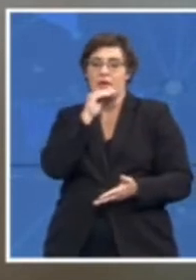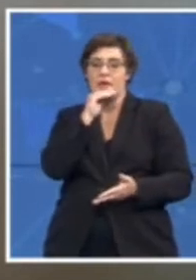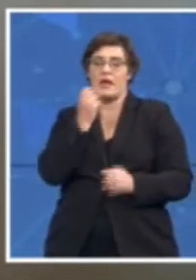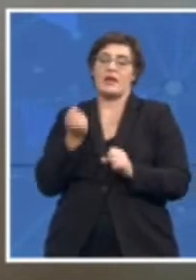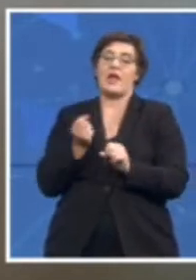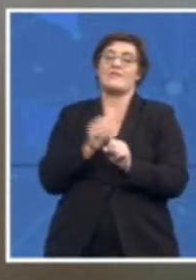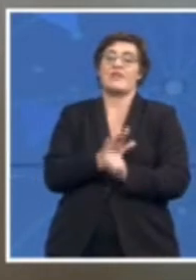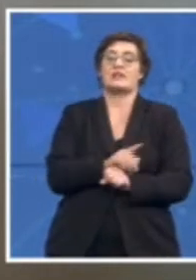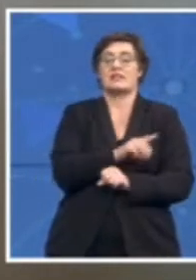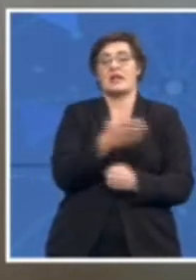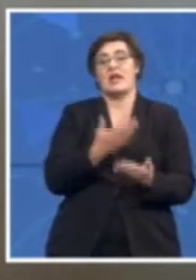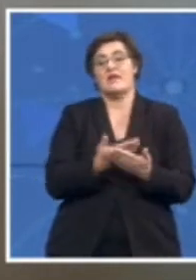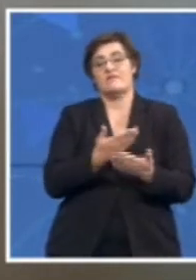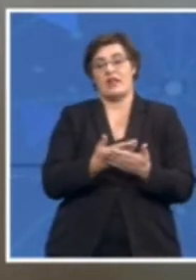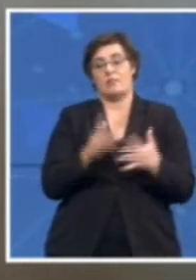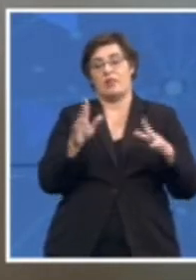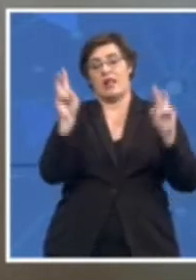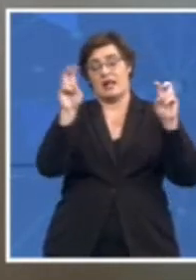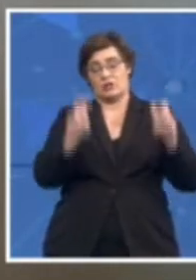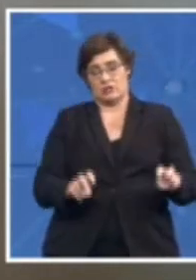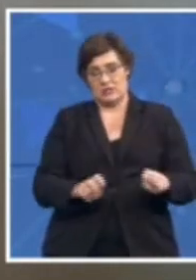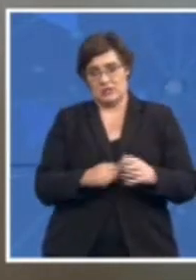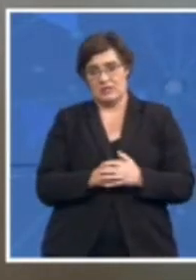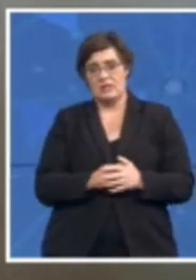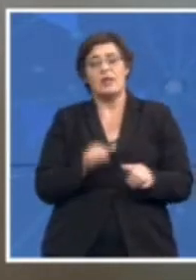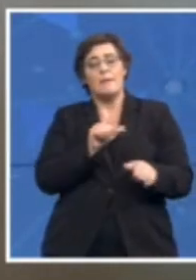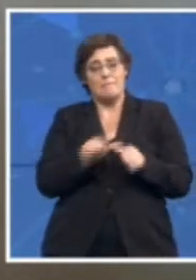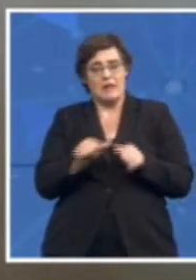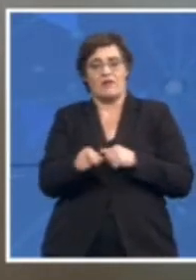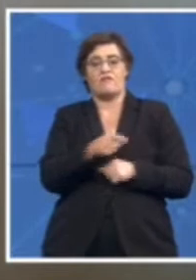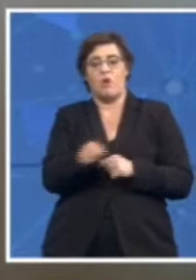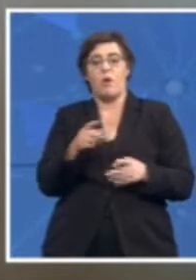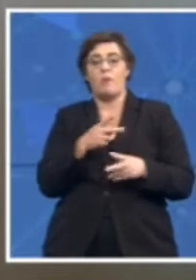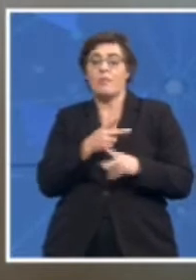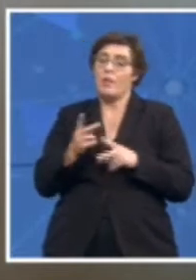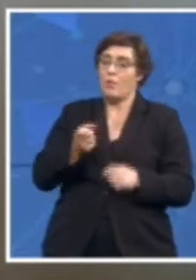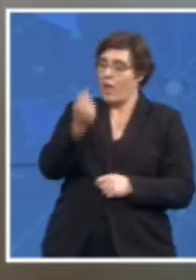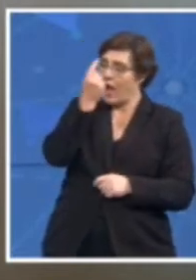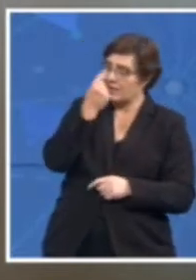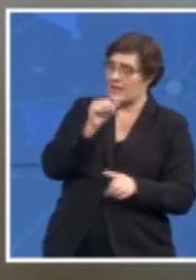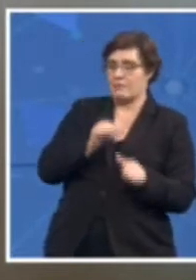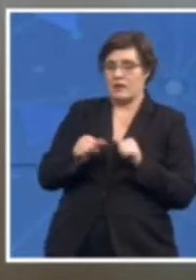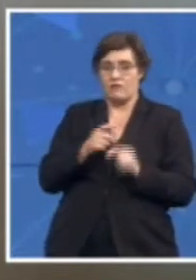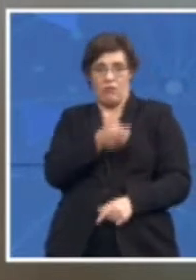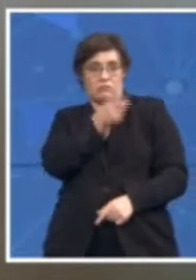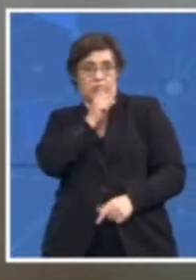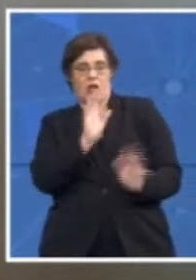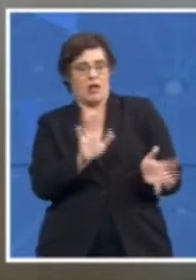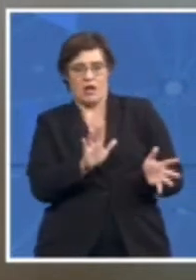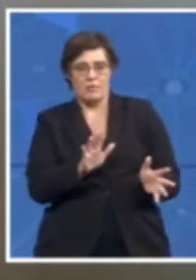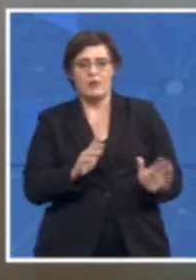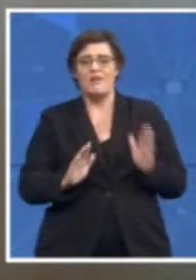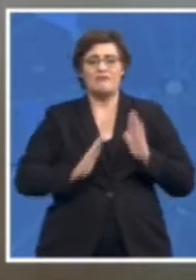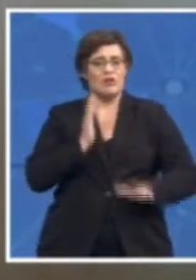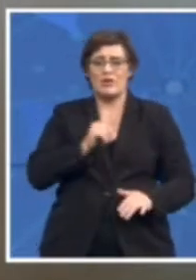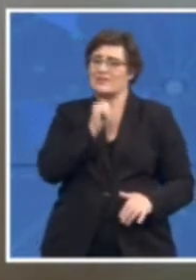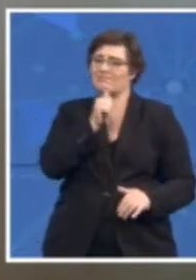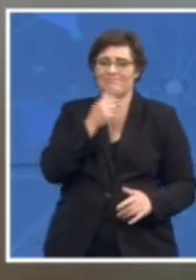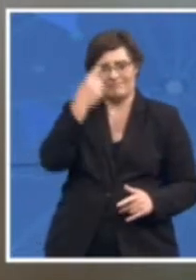I think the better and the more understanding there will be, frustrating though load shedding is